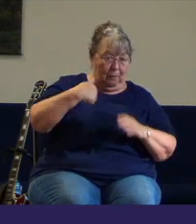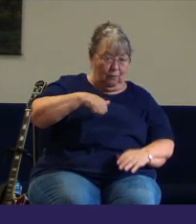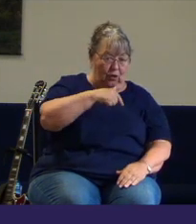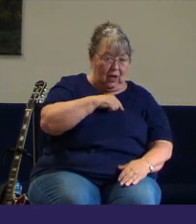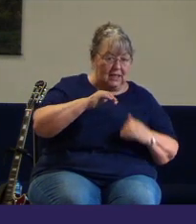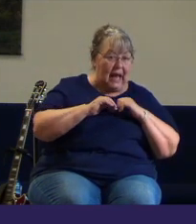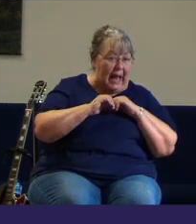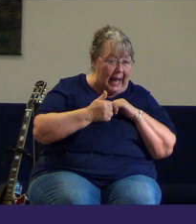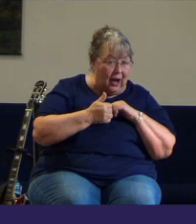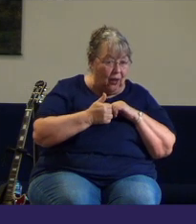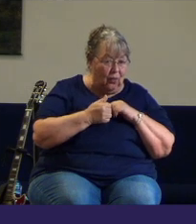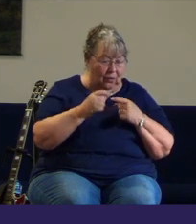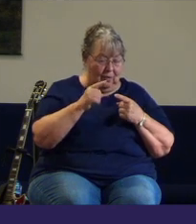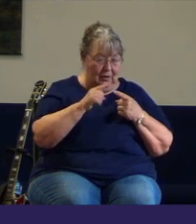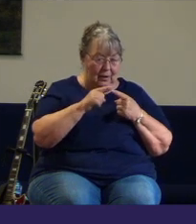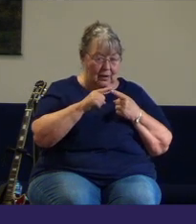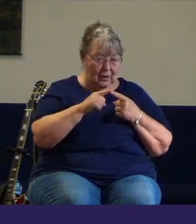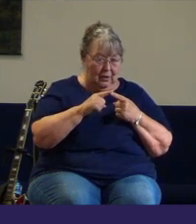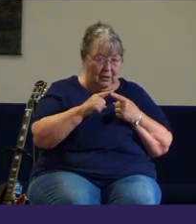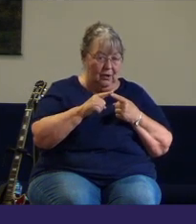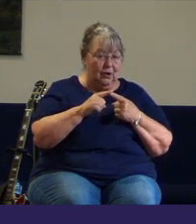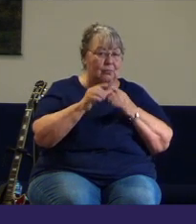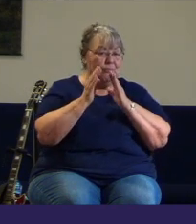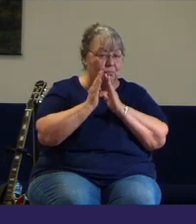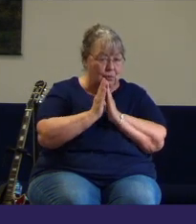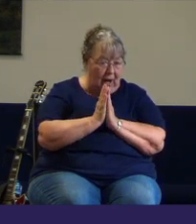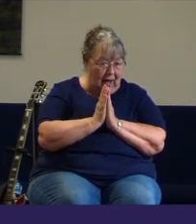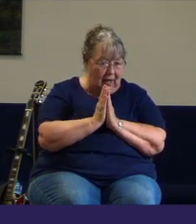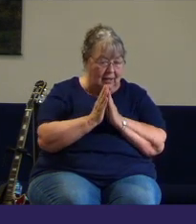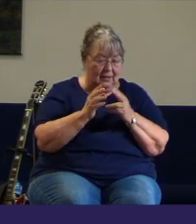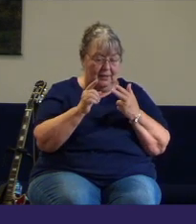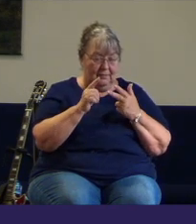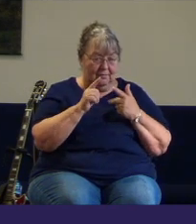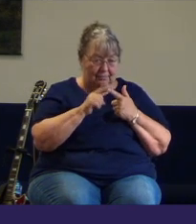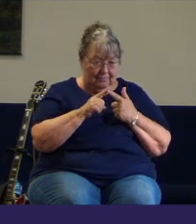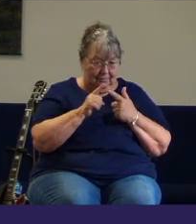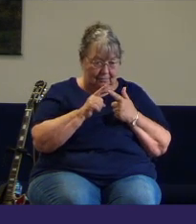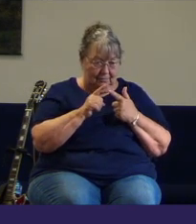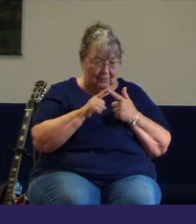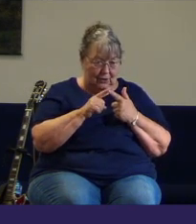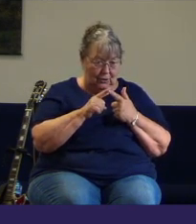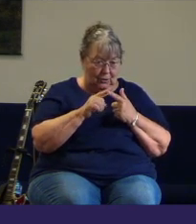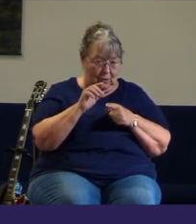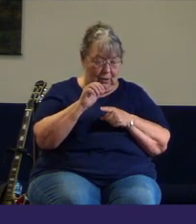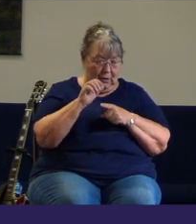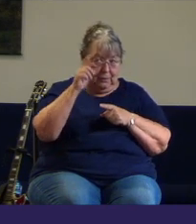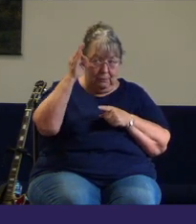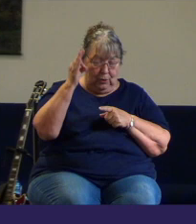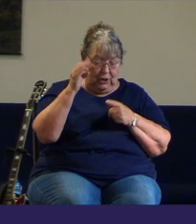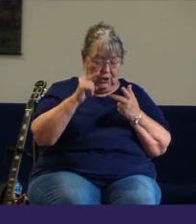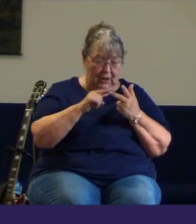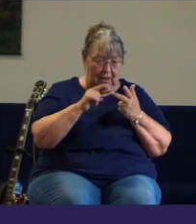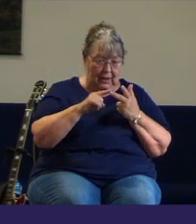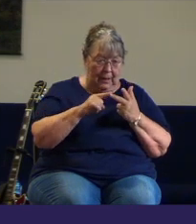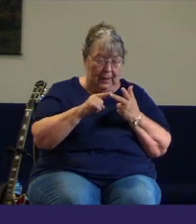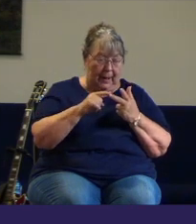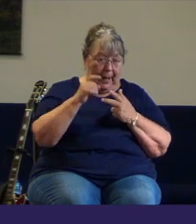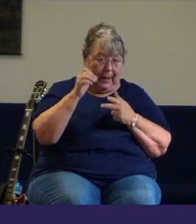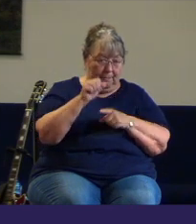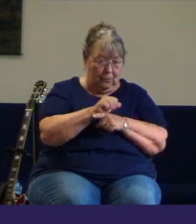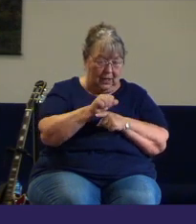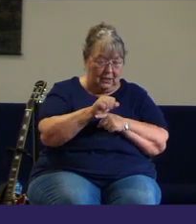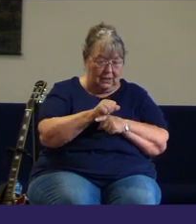preaching and practicing. Again, remember, he is our example, right? John 13, 15, I have set you an